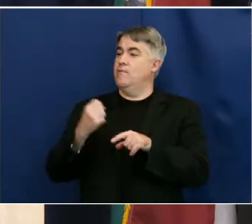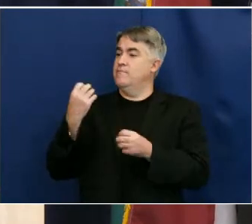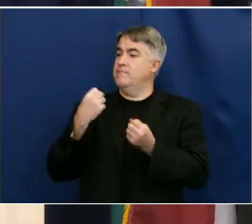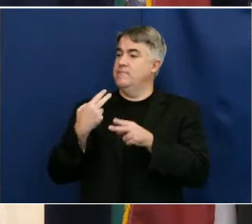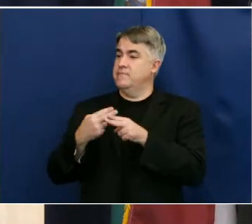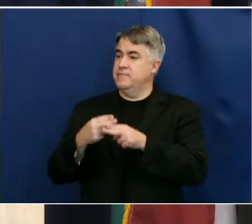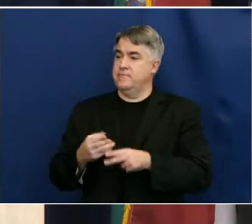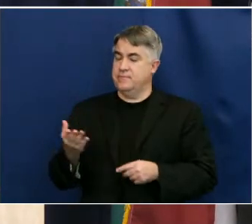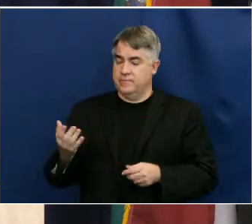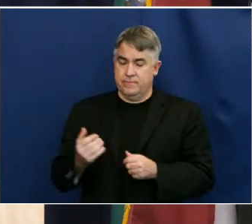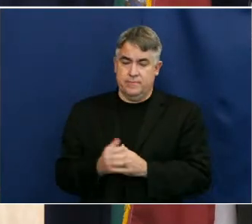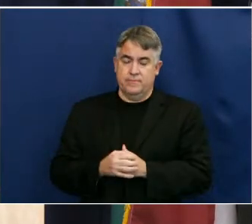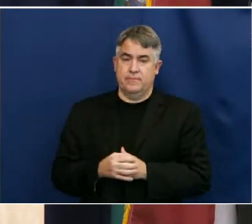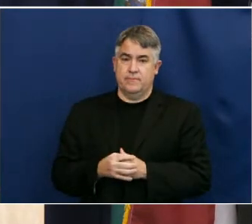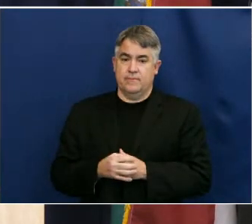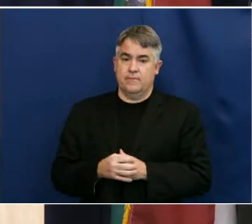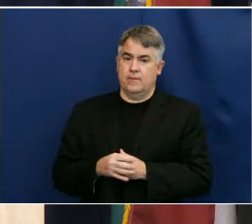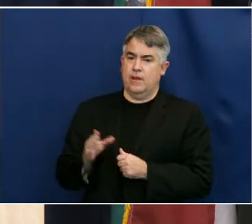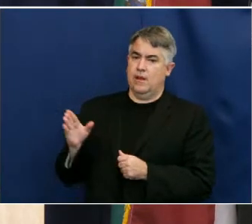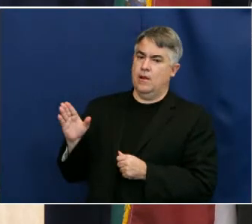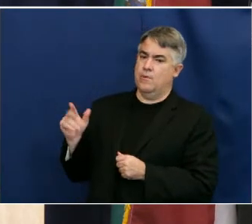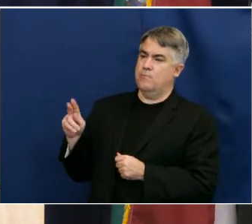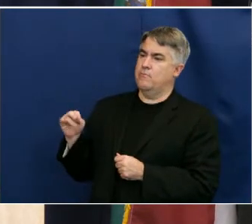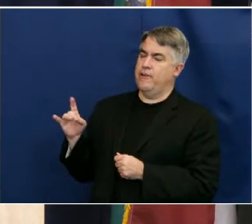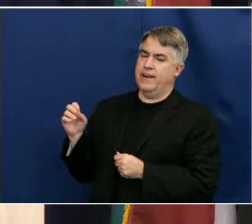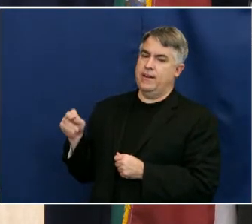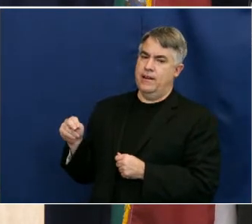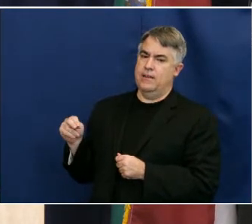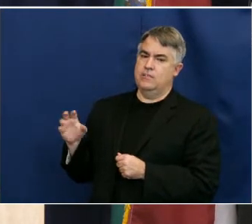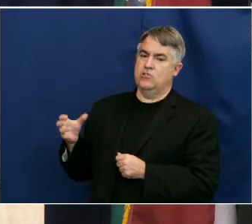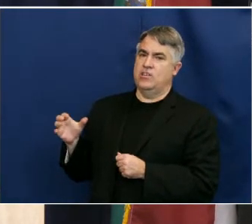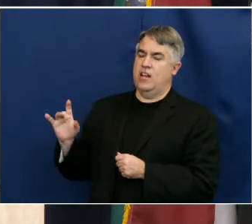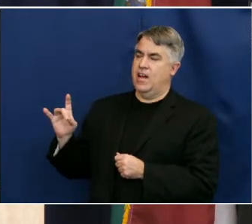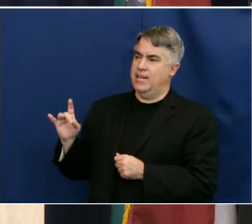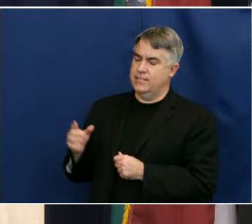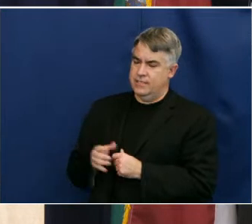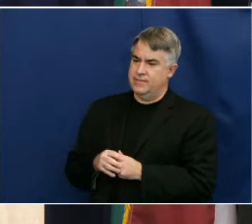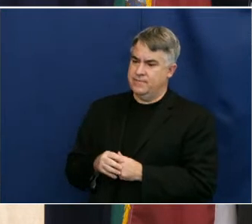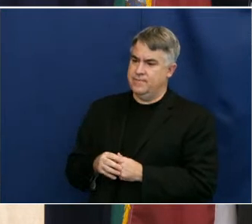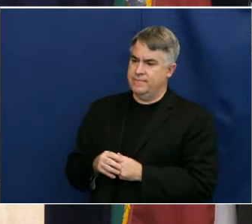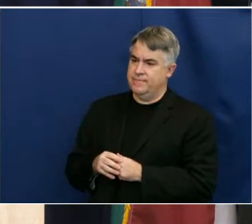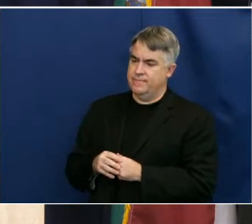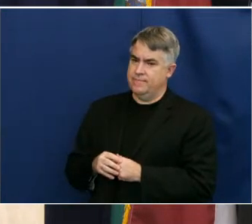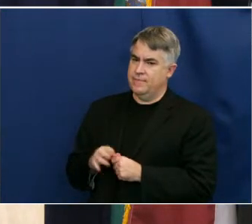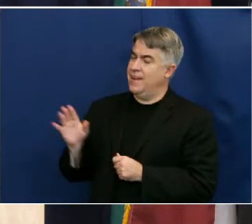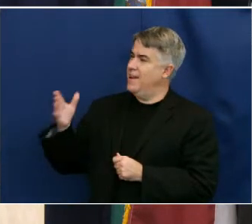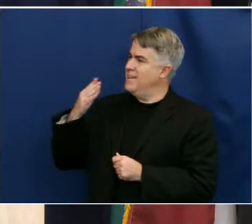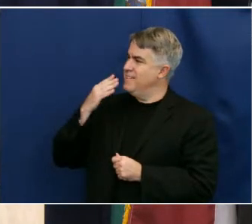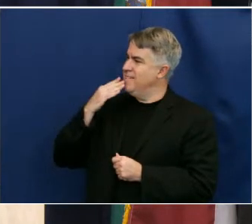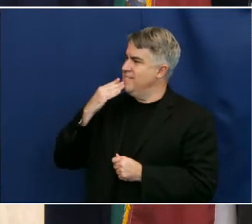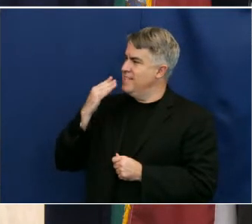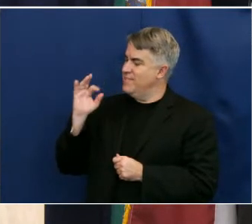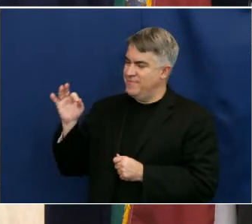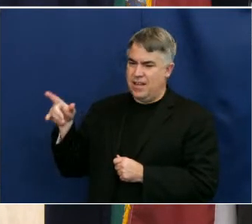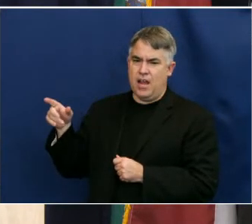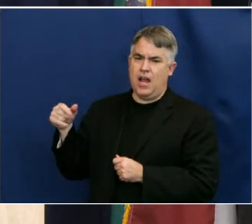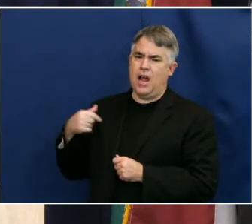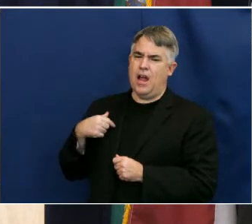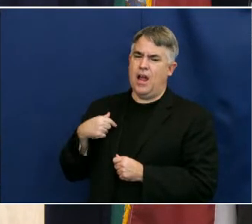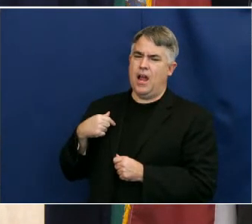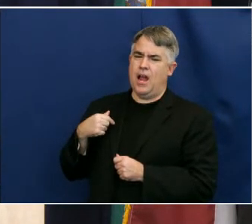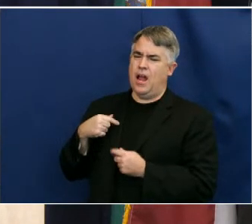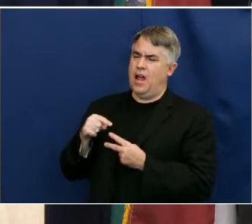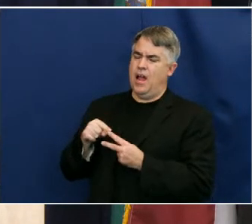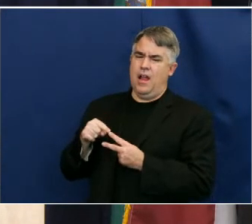This first call is from Brandon Lewis with Channel 8. Thank you for taking my question. I actually have two. The first